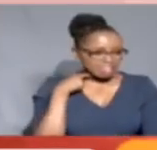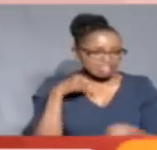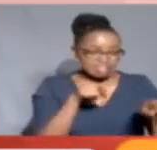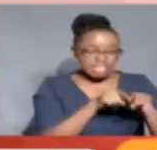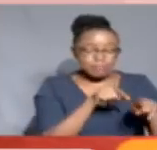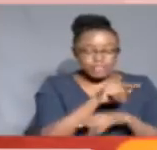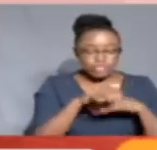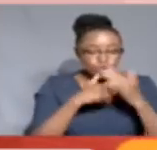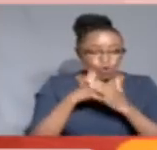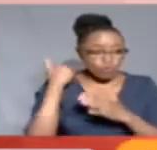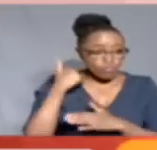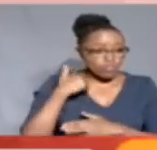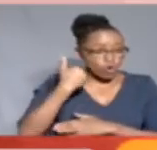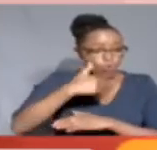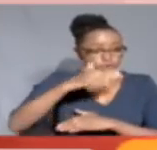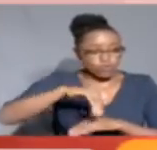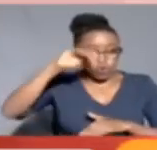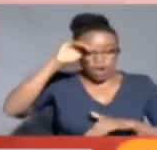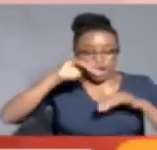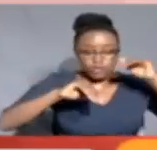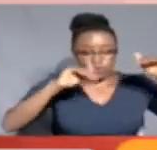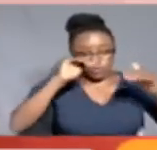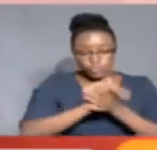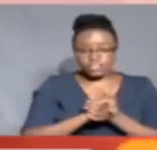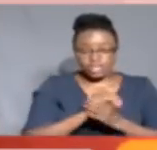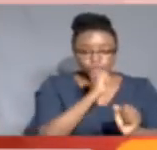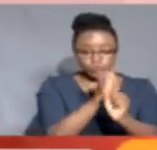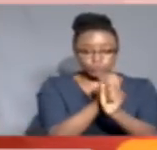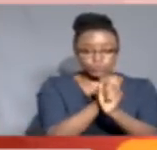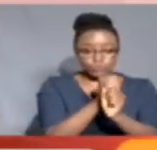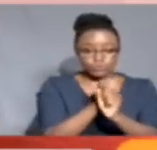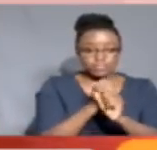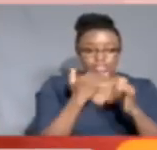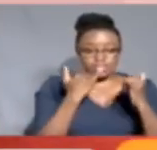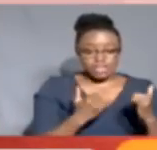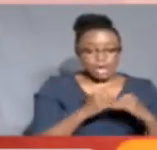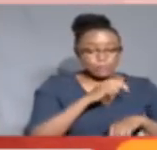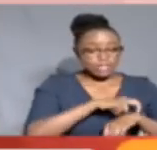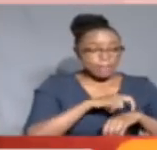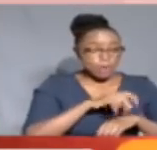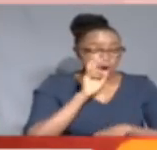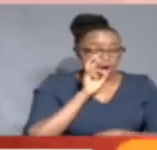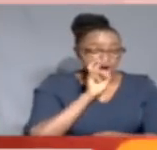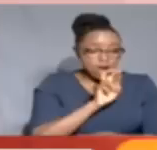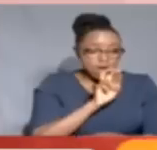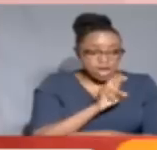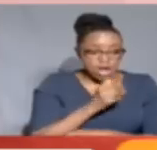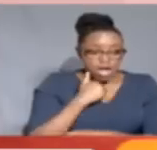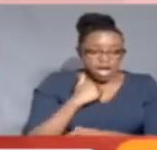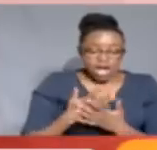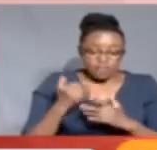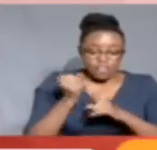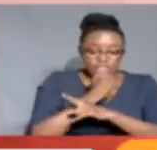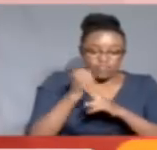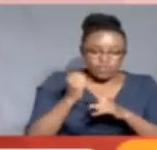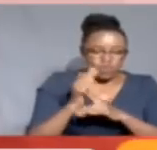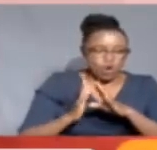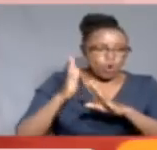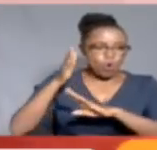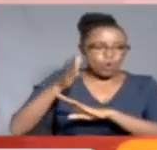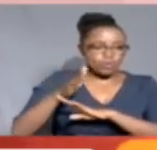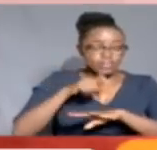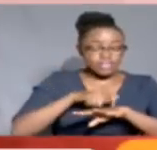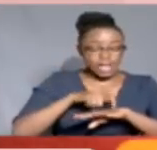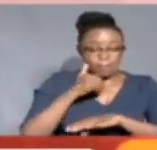crimes that most of the adults commit. Yeah. And right now, as you realize, we have the violent extremists, where we are